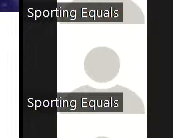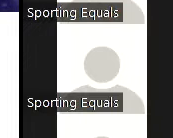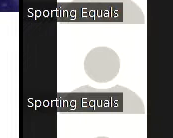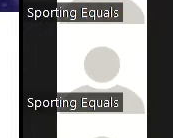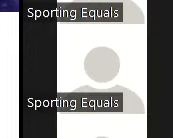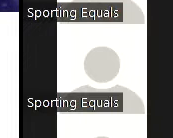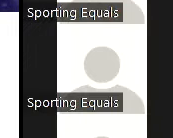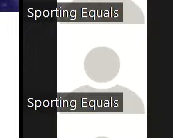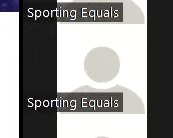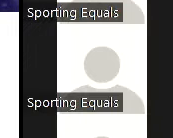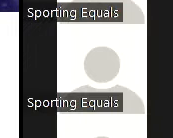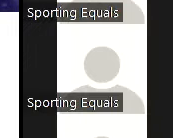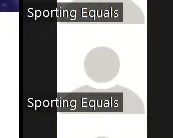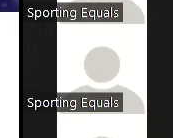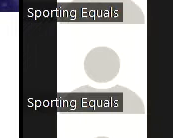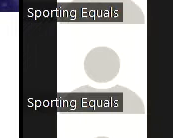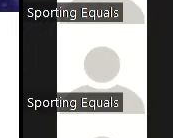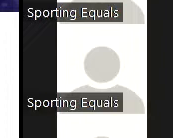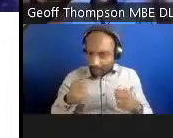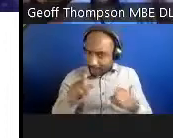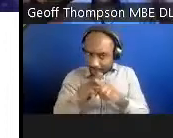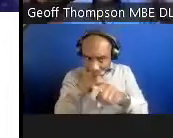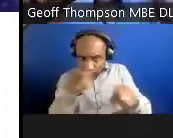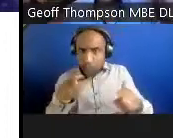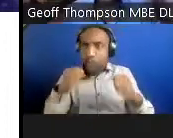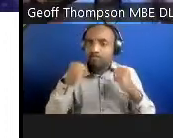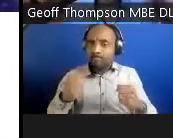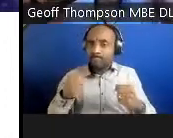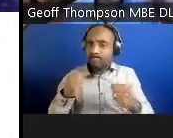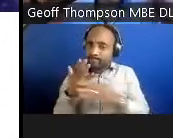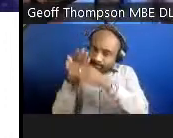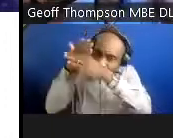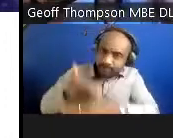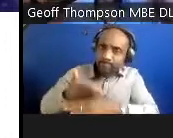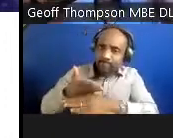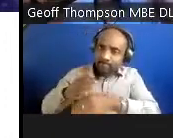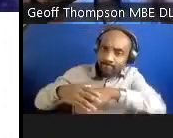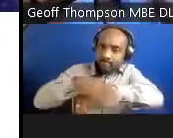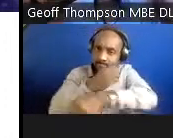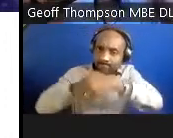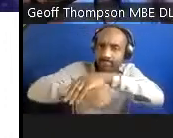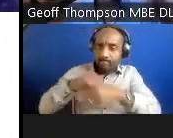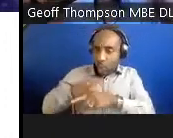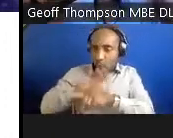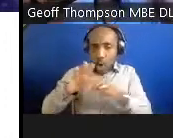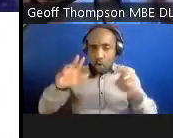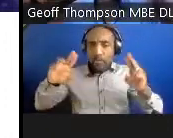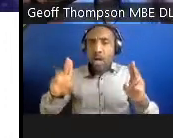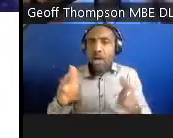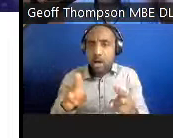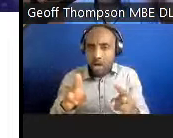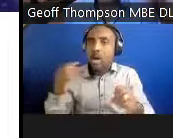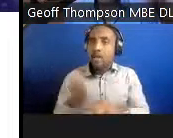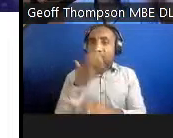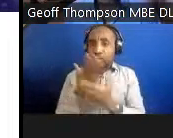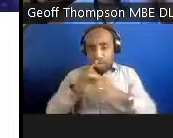my resolve, as I'm sure it does for all of you, to redouble our efforts as we emerge from the pandemic and ensure we keep the